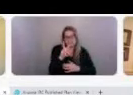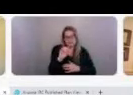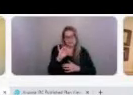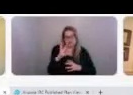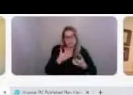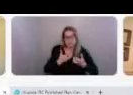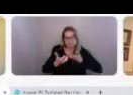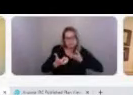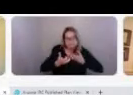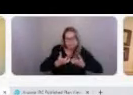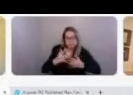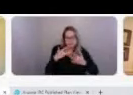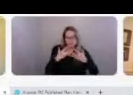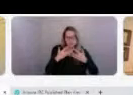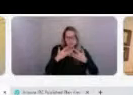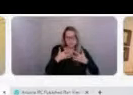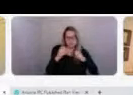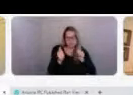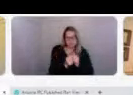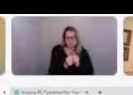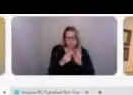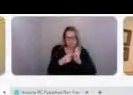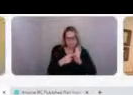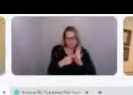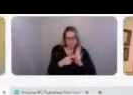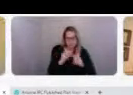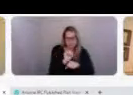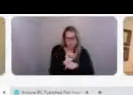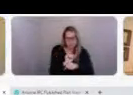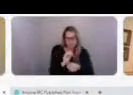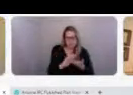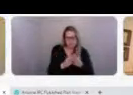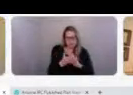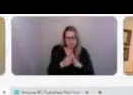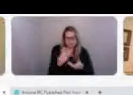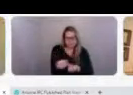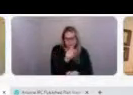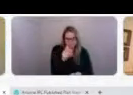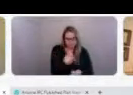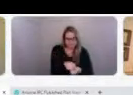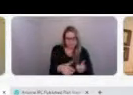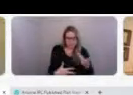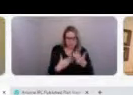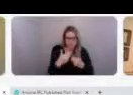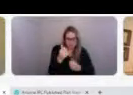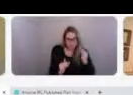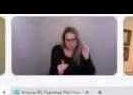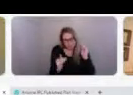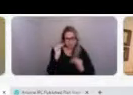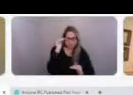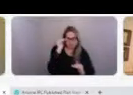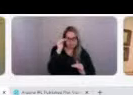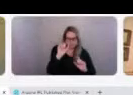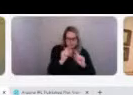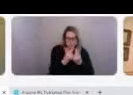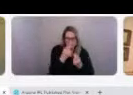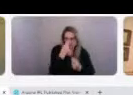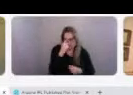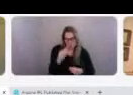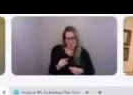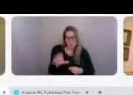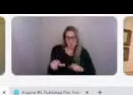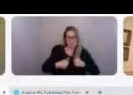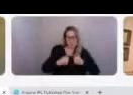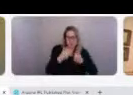we are very concerned obviously with representation of working communities particularly majority minority districts but also for those of us that